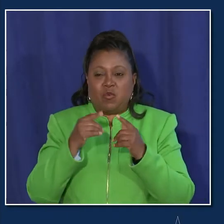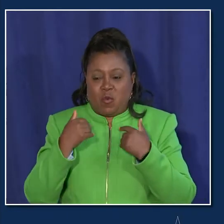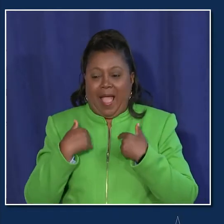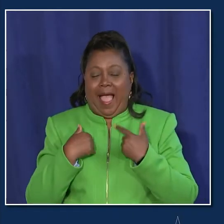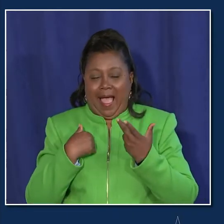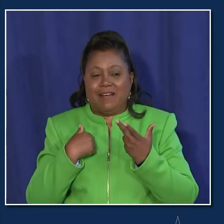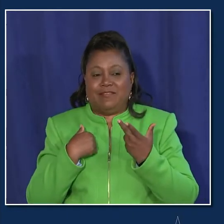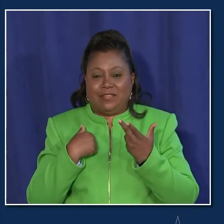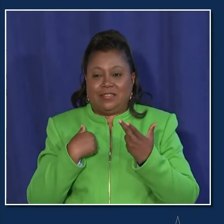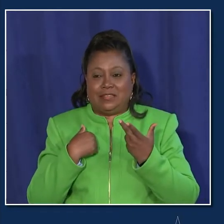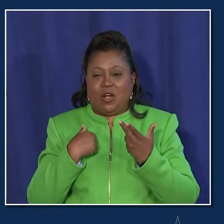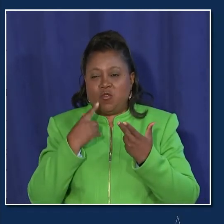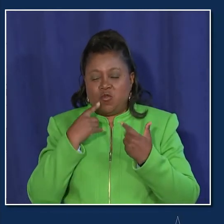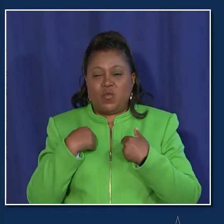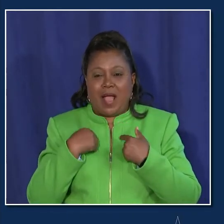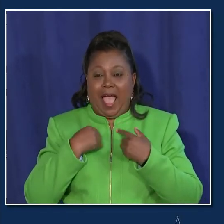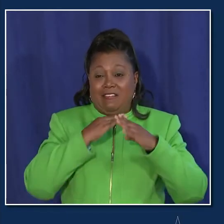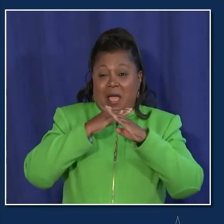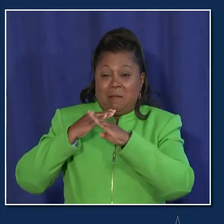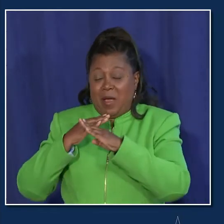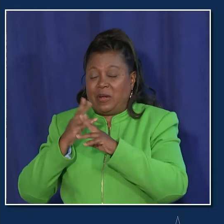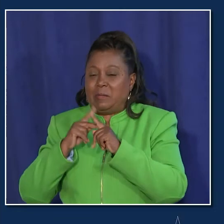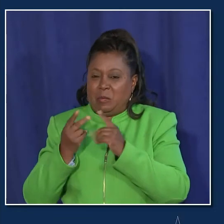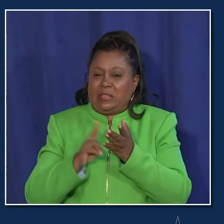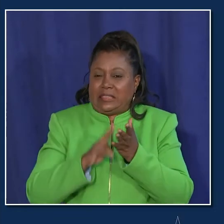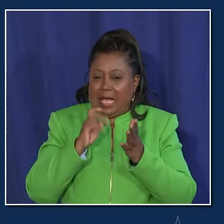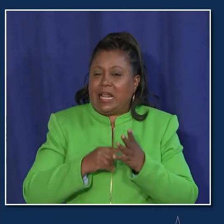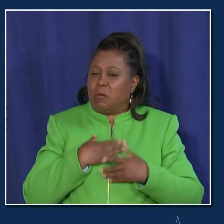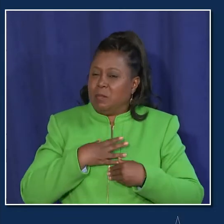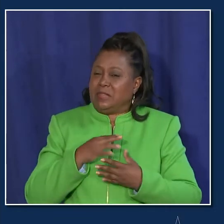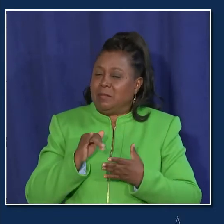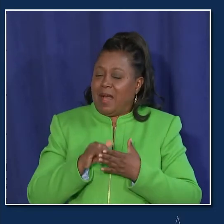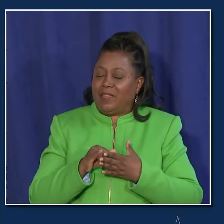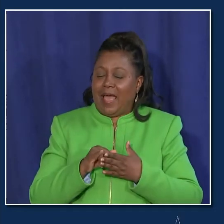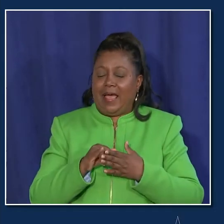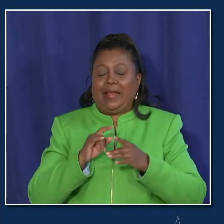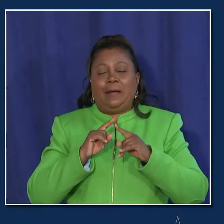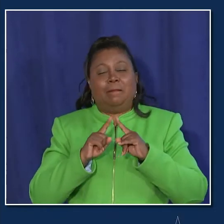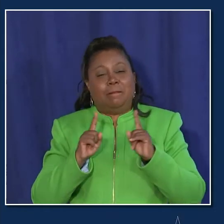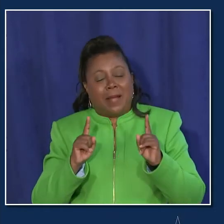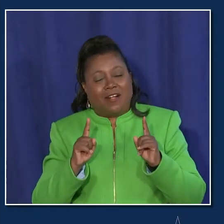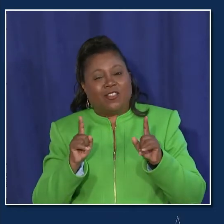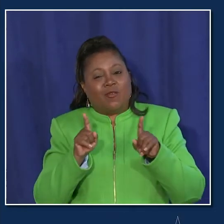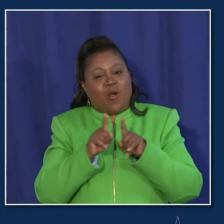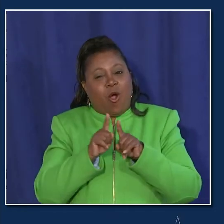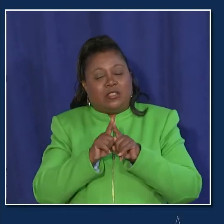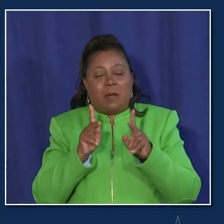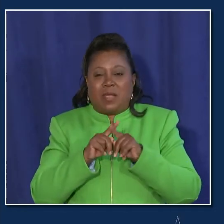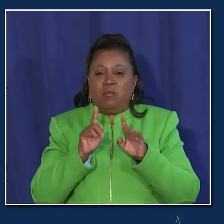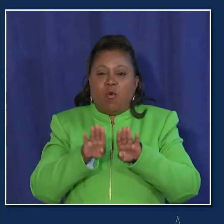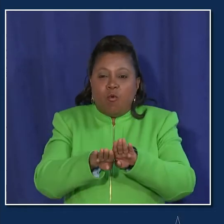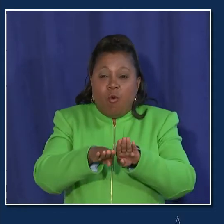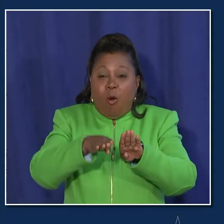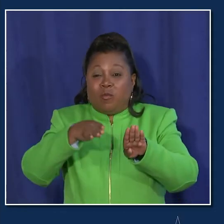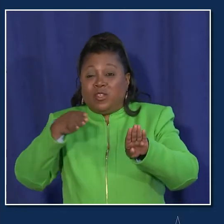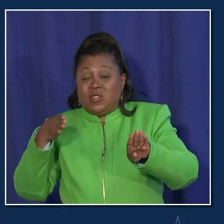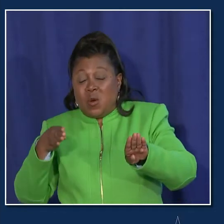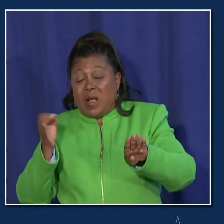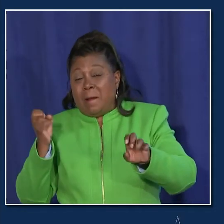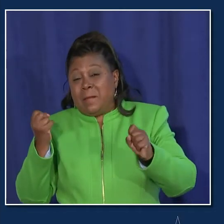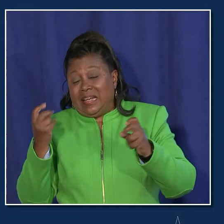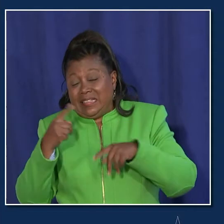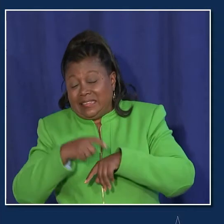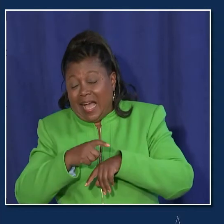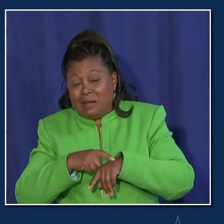have, who have barriers. We're getting folks signed up and we're pleased about it. But there are also the people who open the door in a lot of